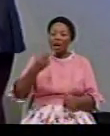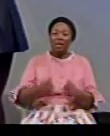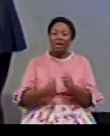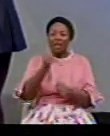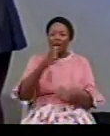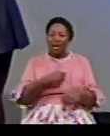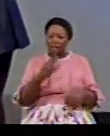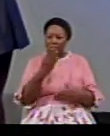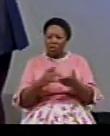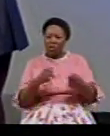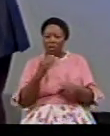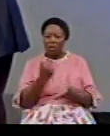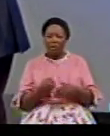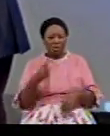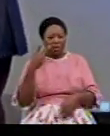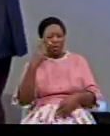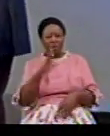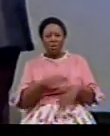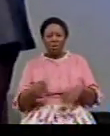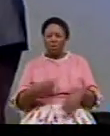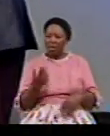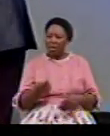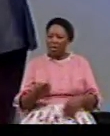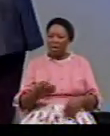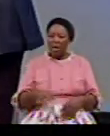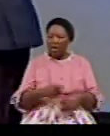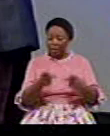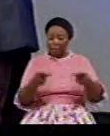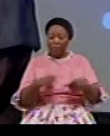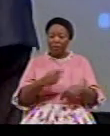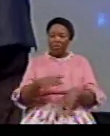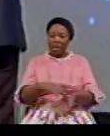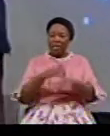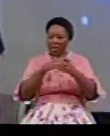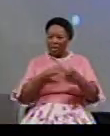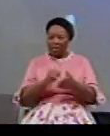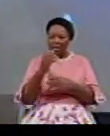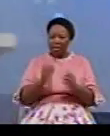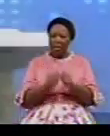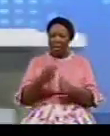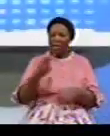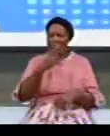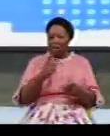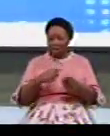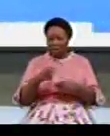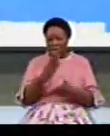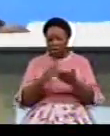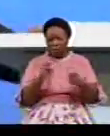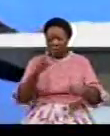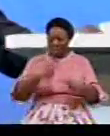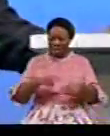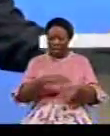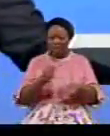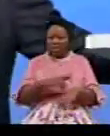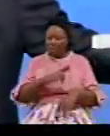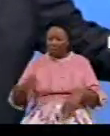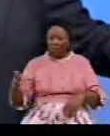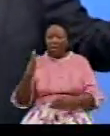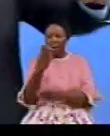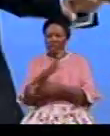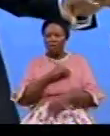out again. Tonight you have come. He will straighten out your life.